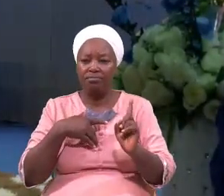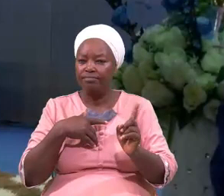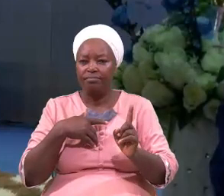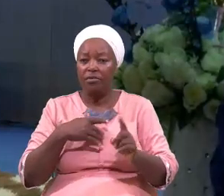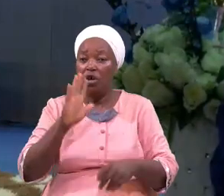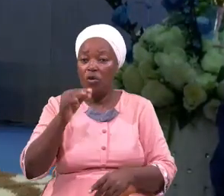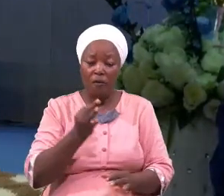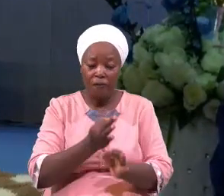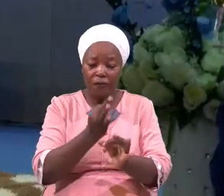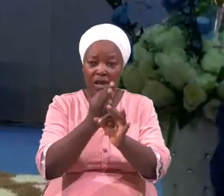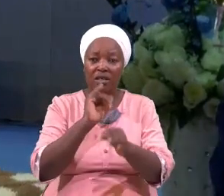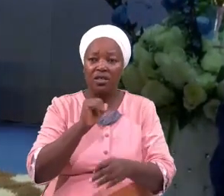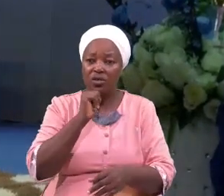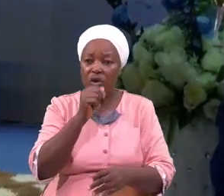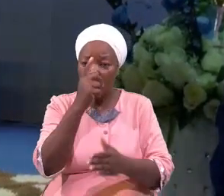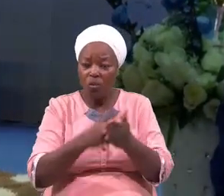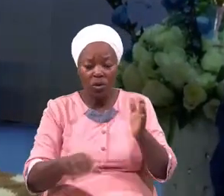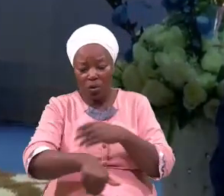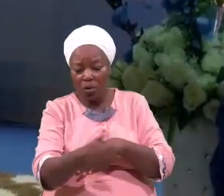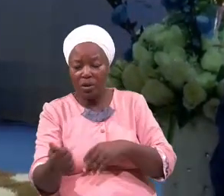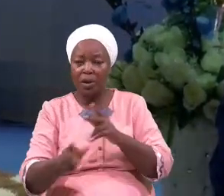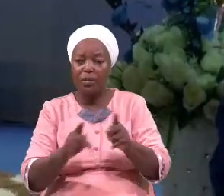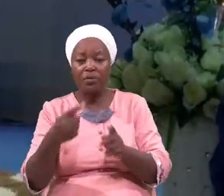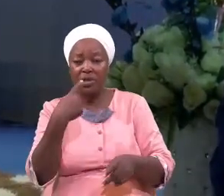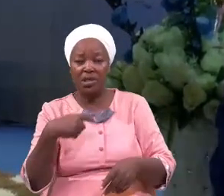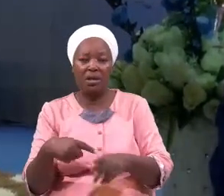Your faith is not what other people say.